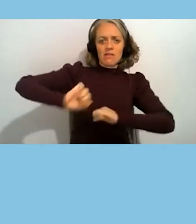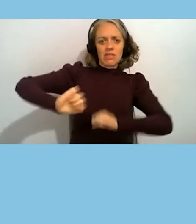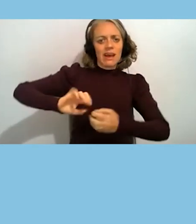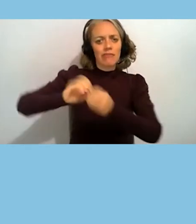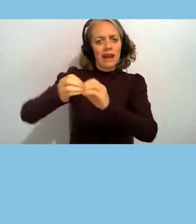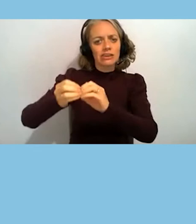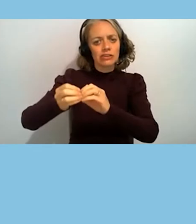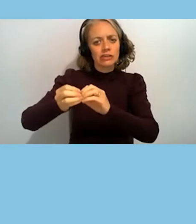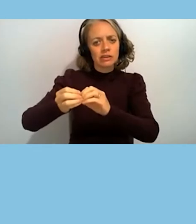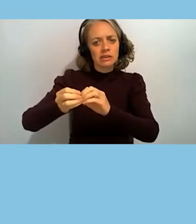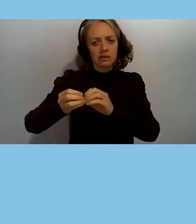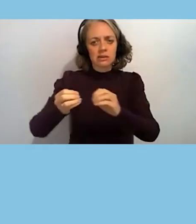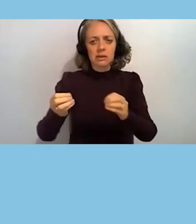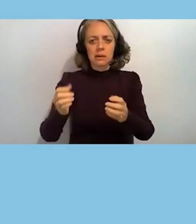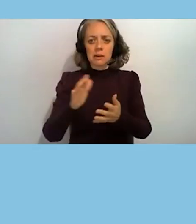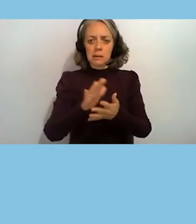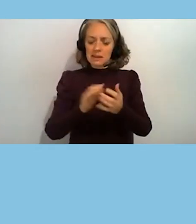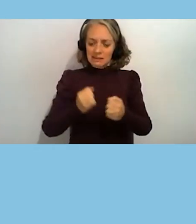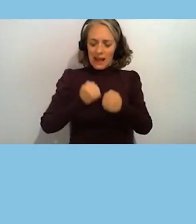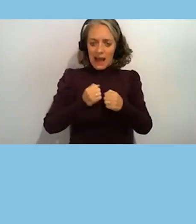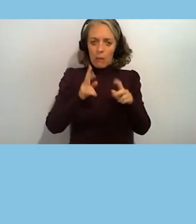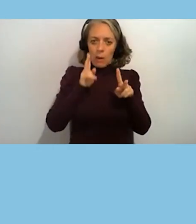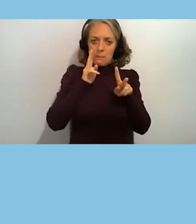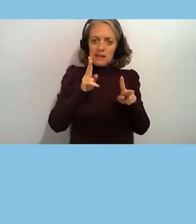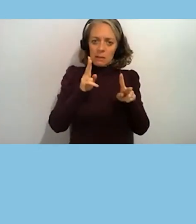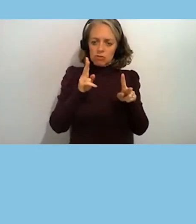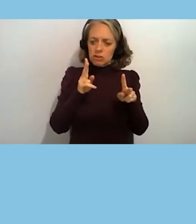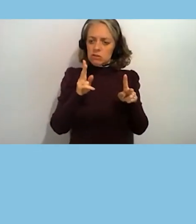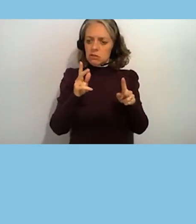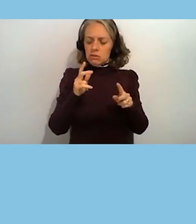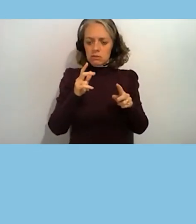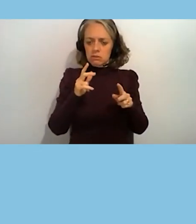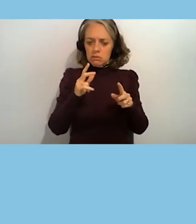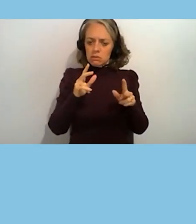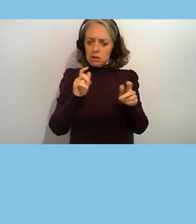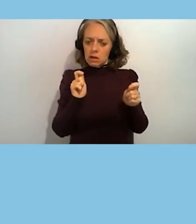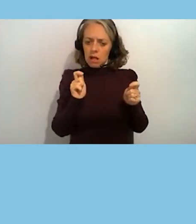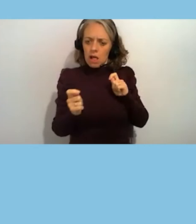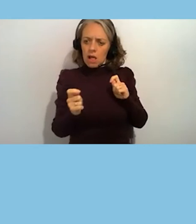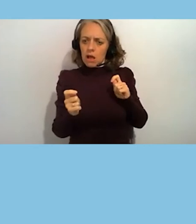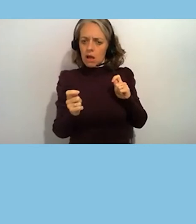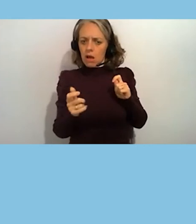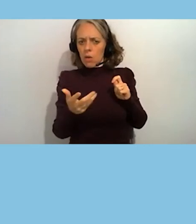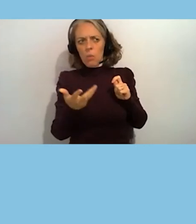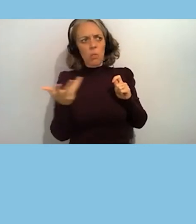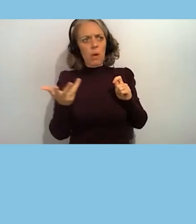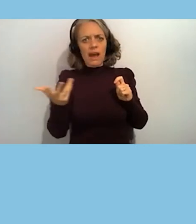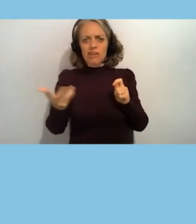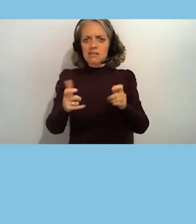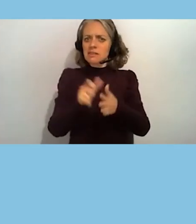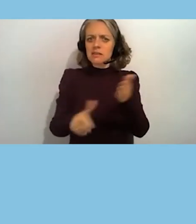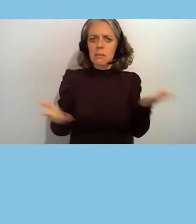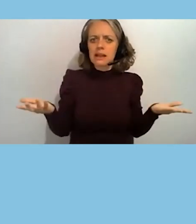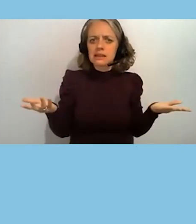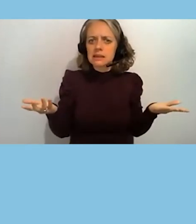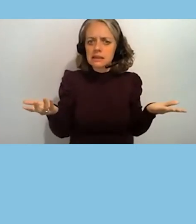can, after all, denaturalize our perception simply by asking, where is disability? Is